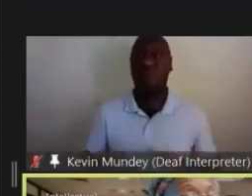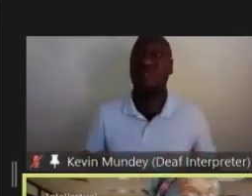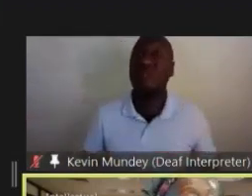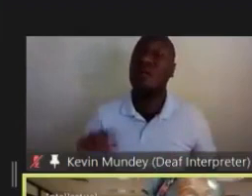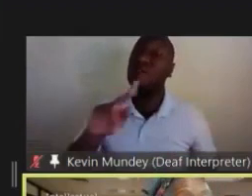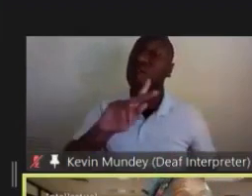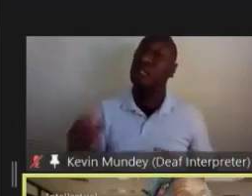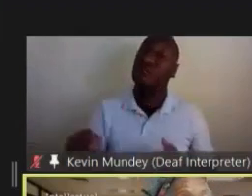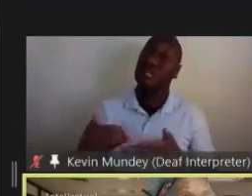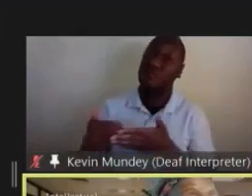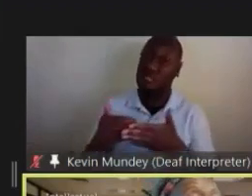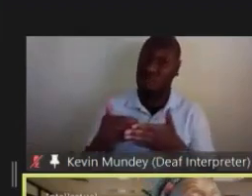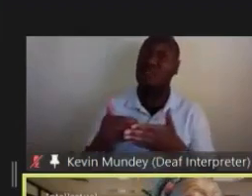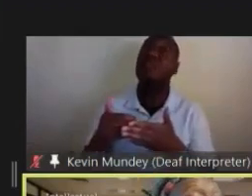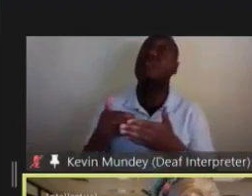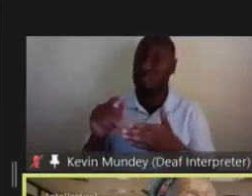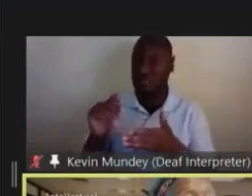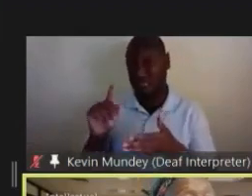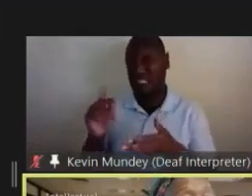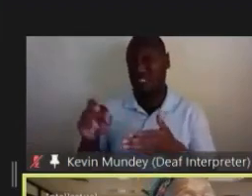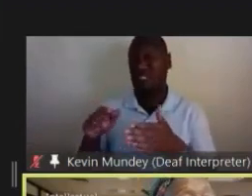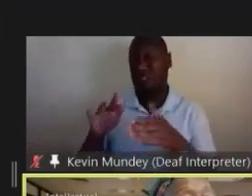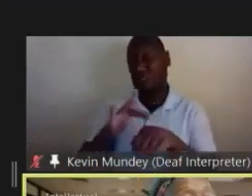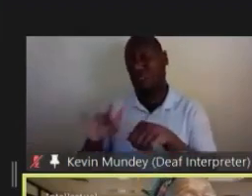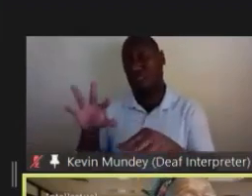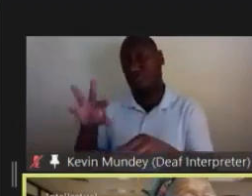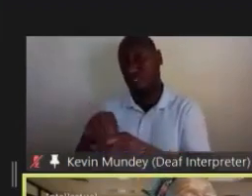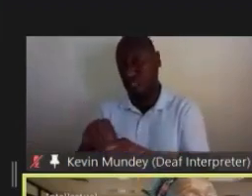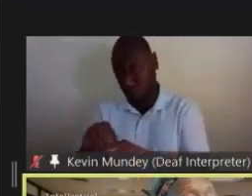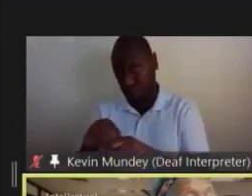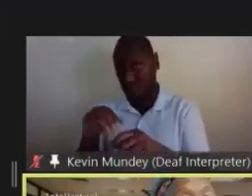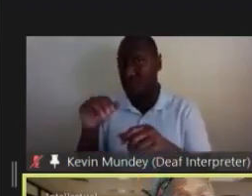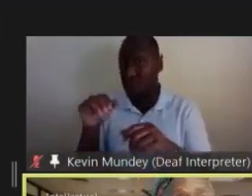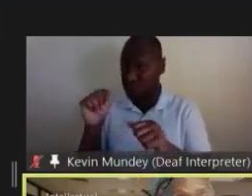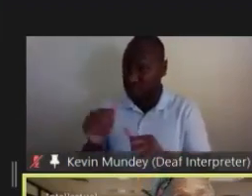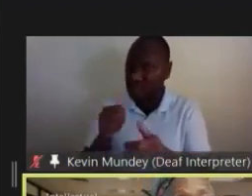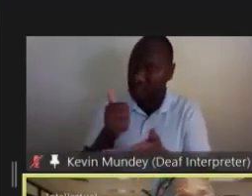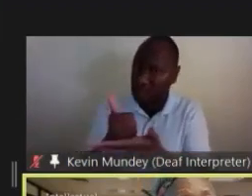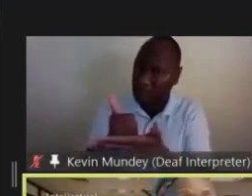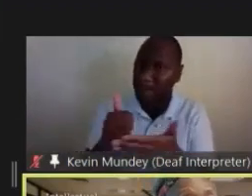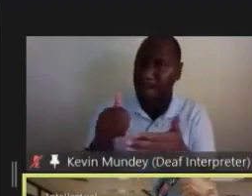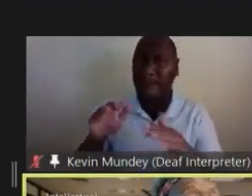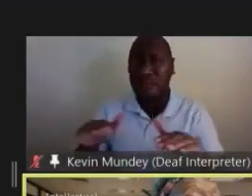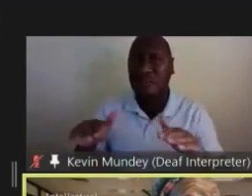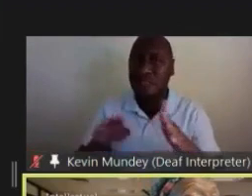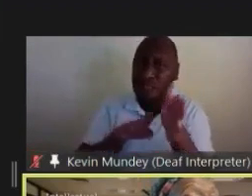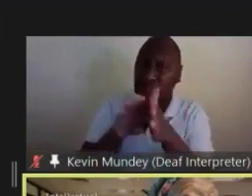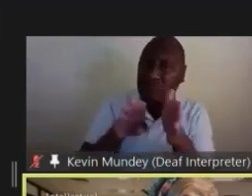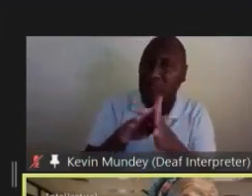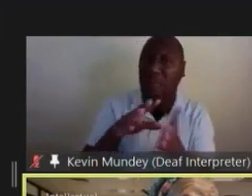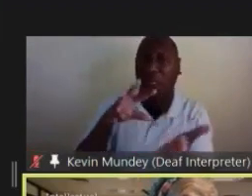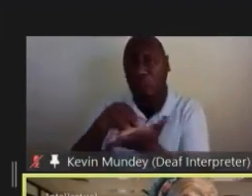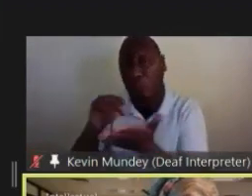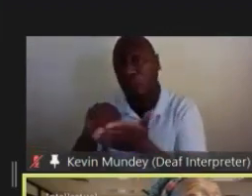Early Intervention can help families with their child's development, learning, and behavior.